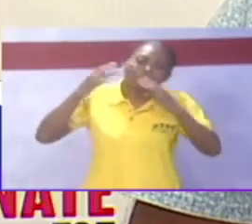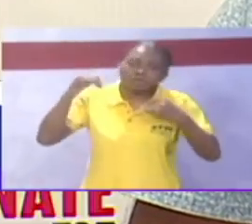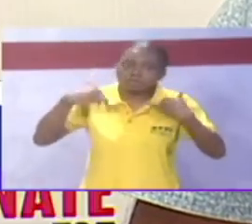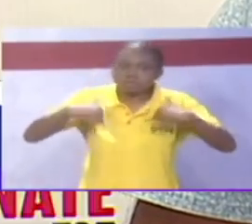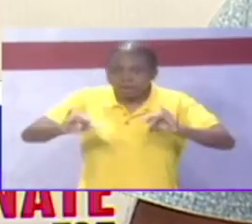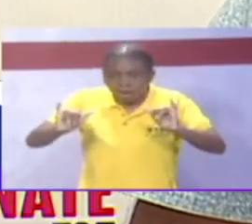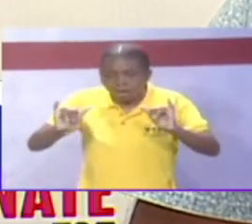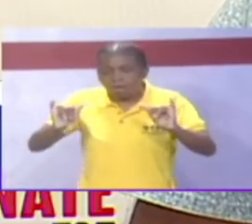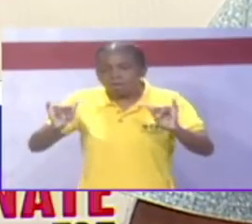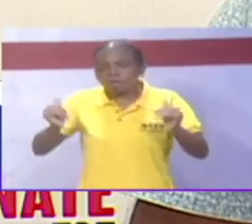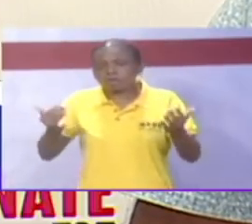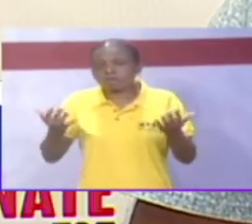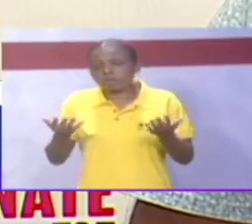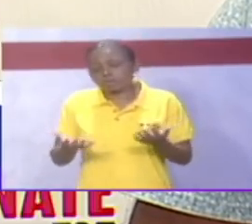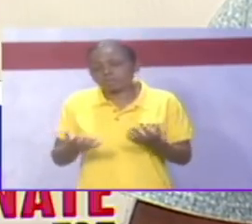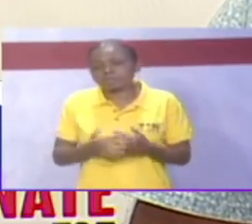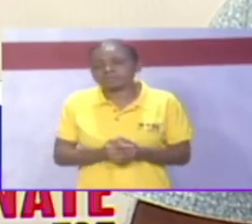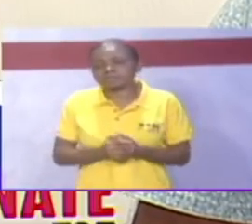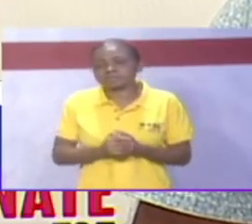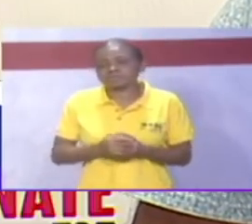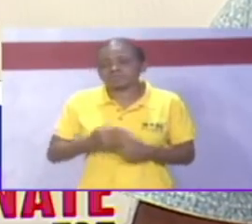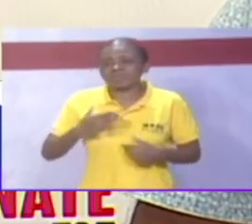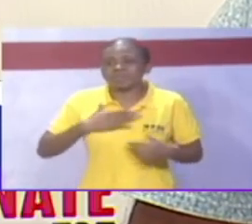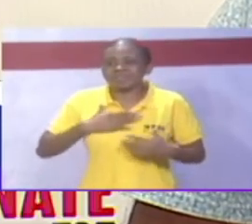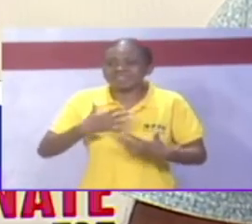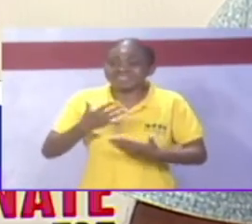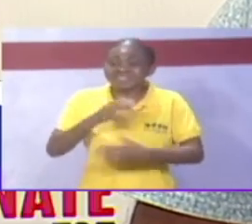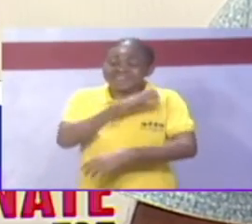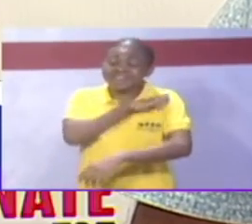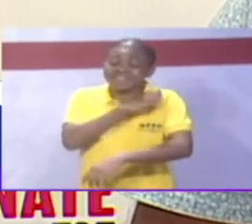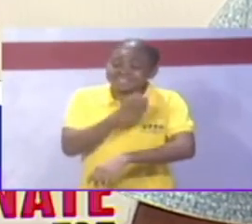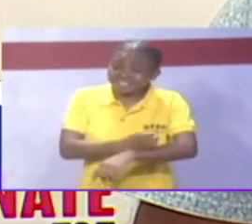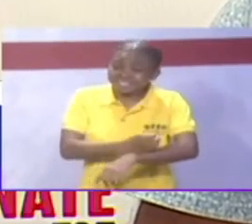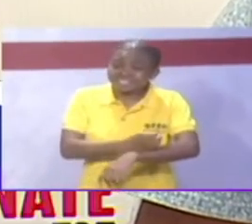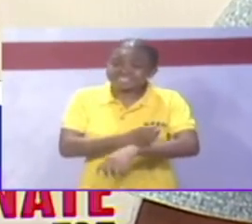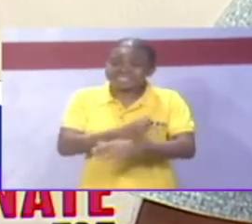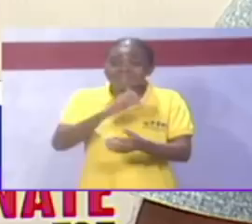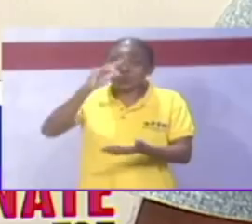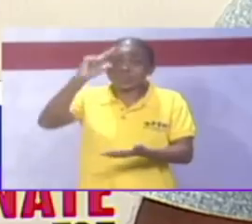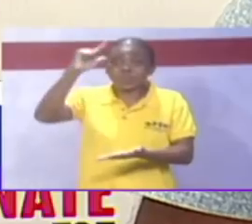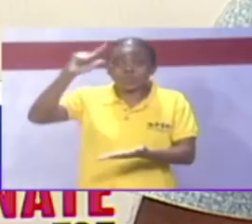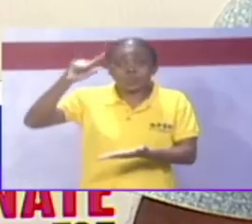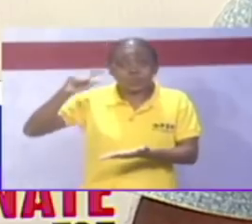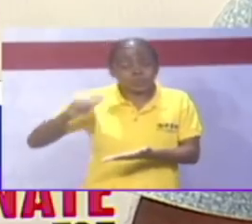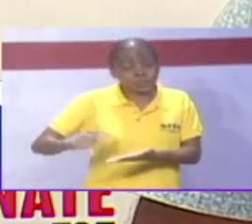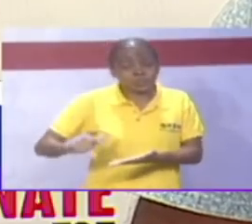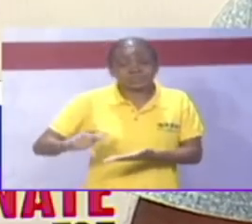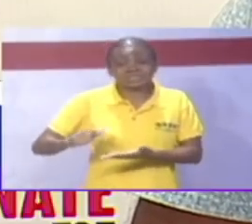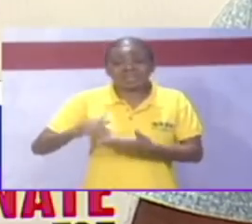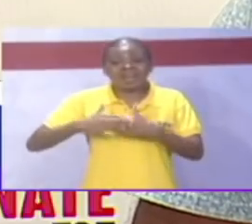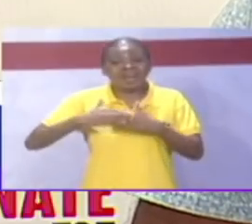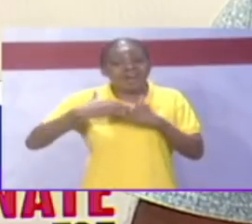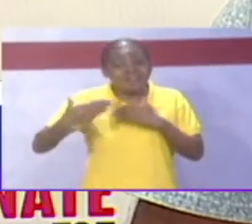with my energy running out after lunch.